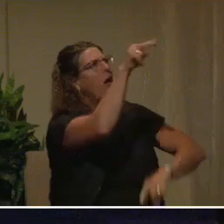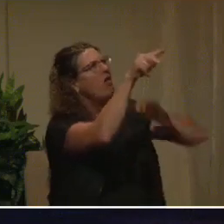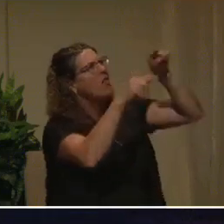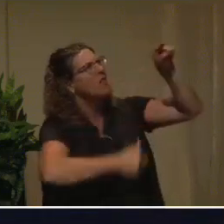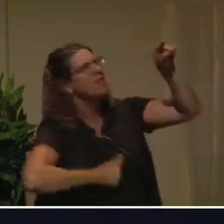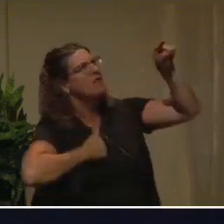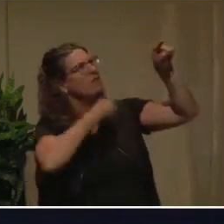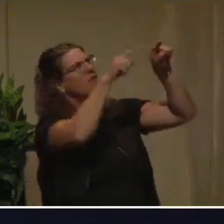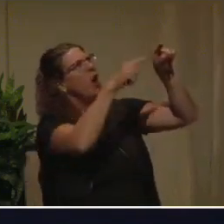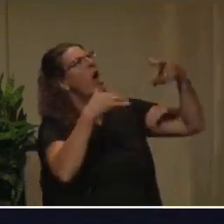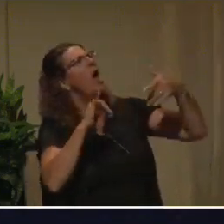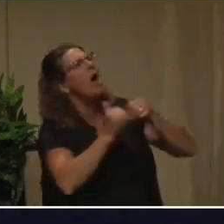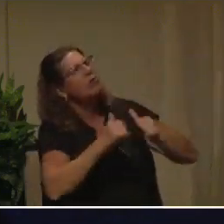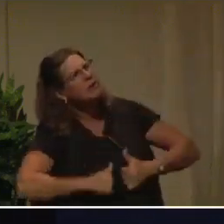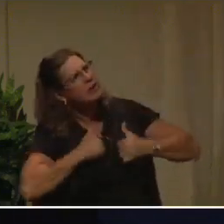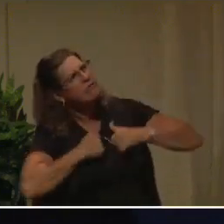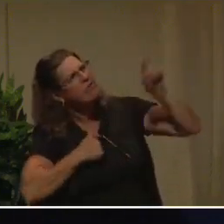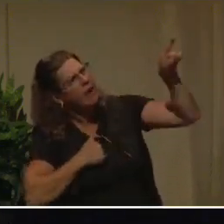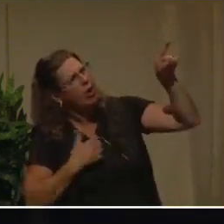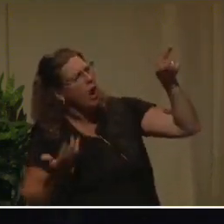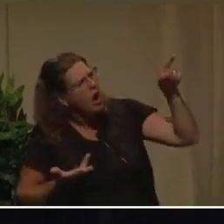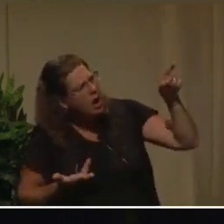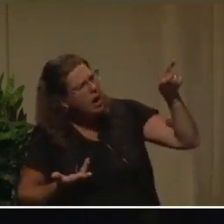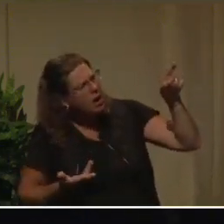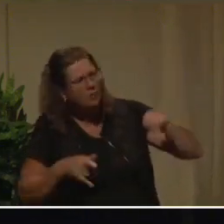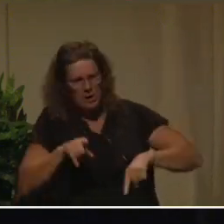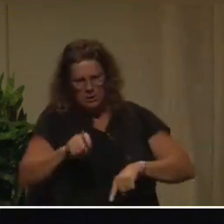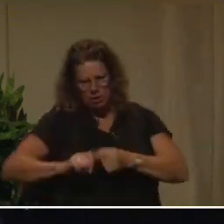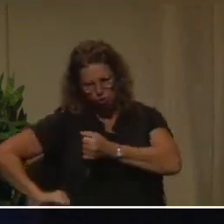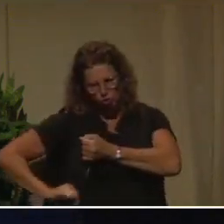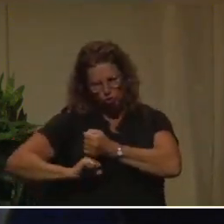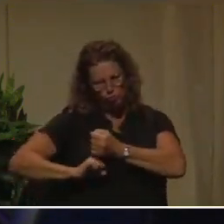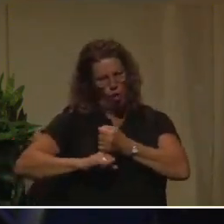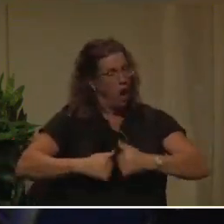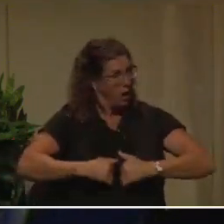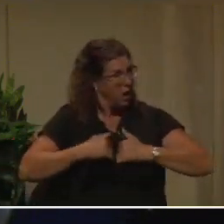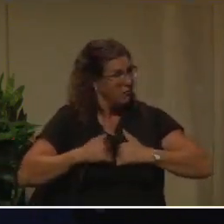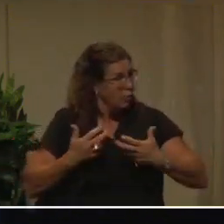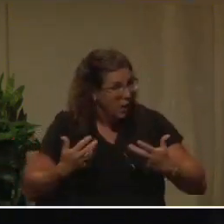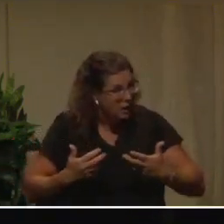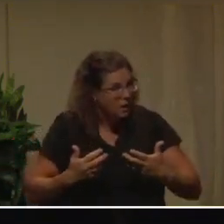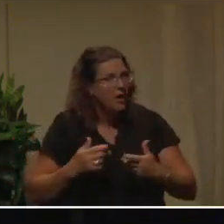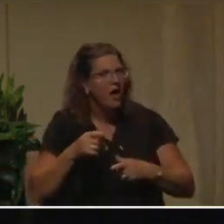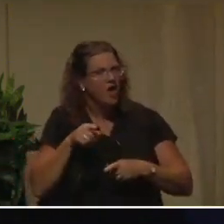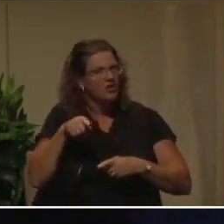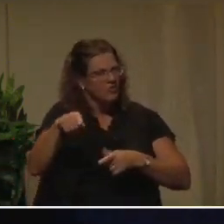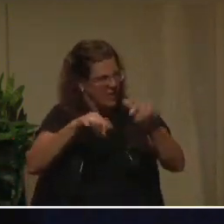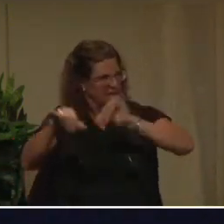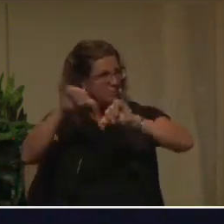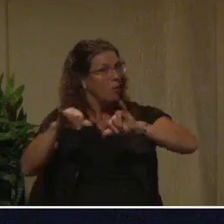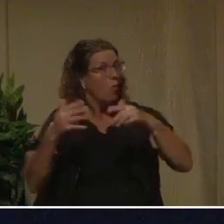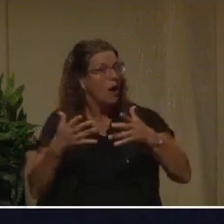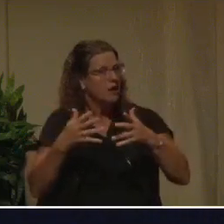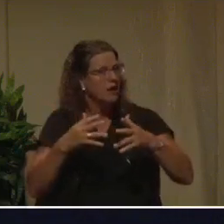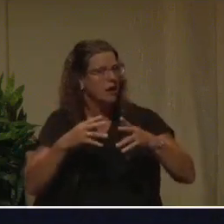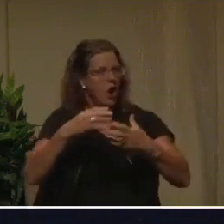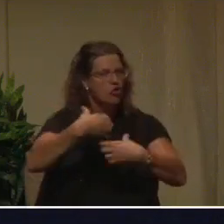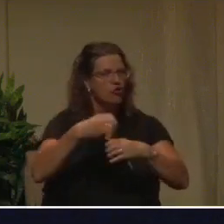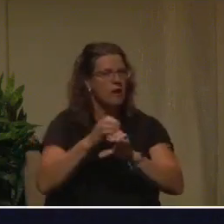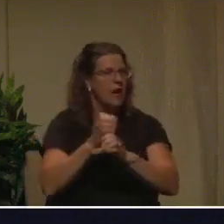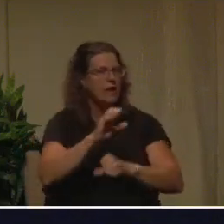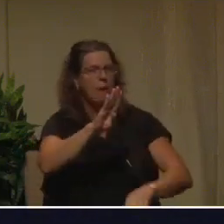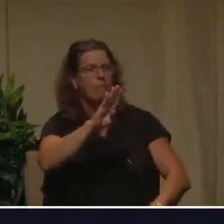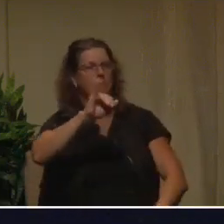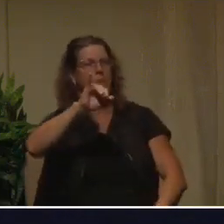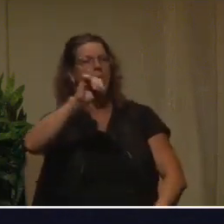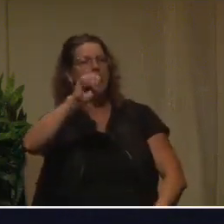to happen, they would have to be able to support themselves. And so they created what they called the biosphere, the